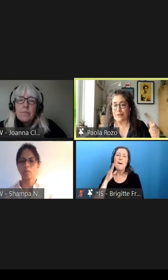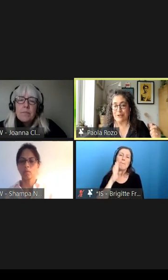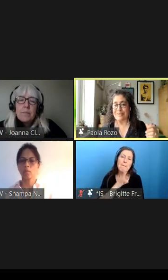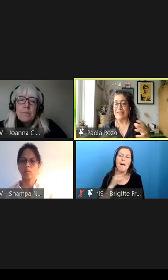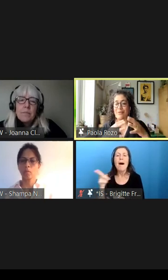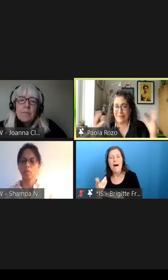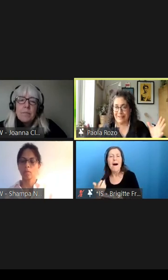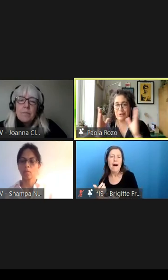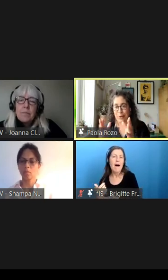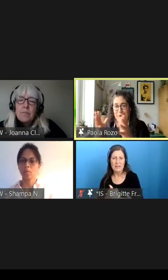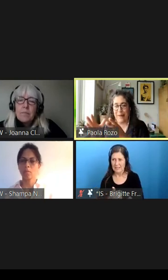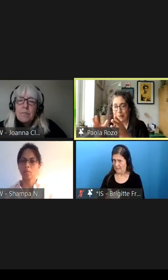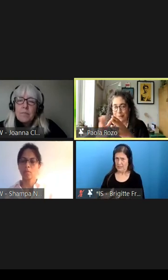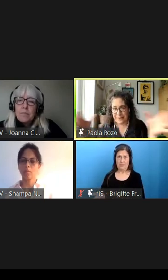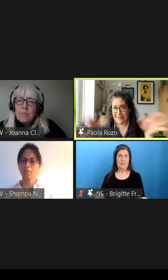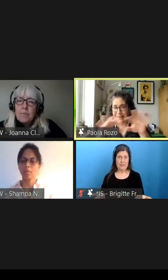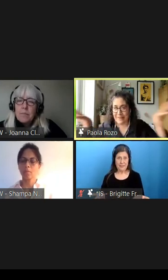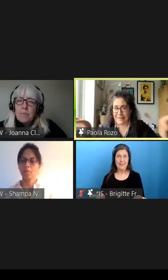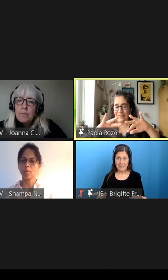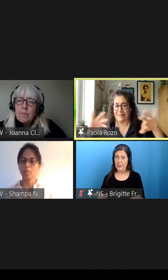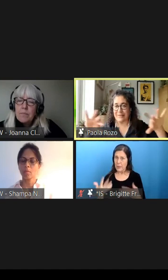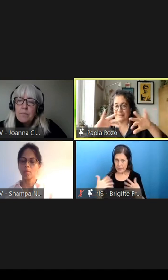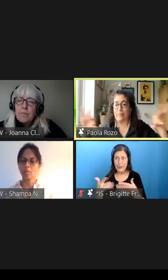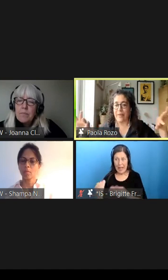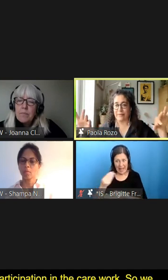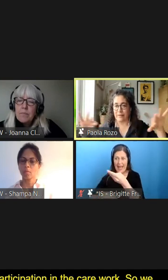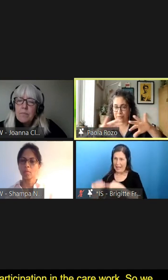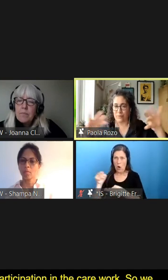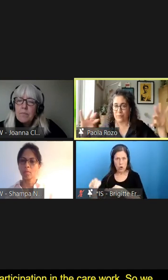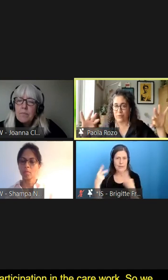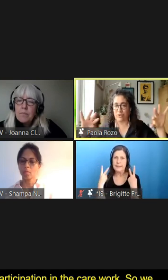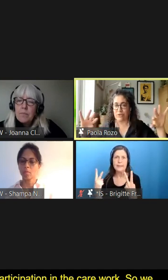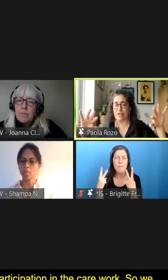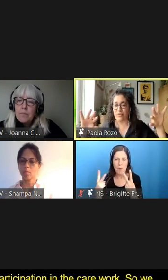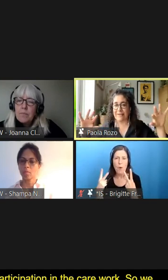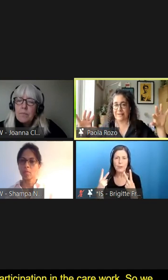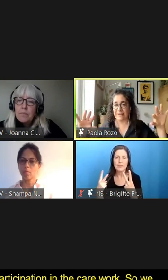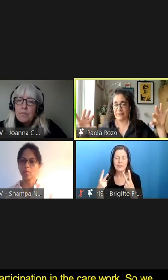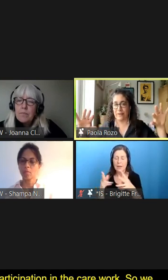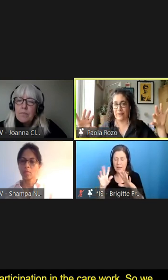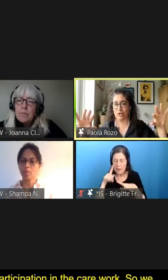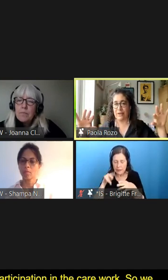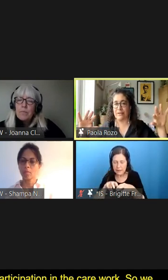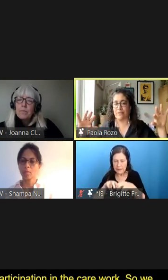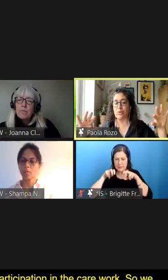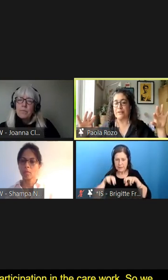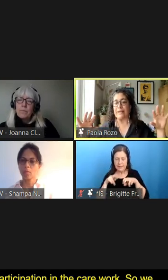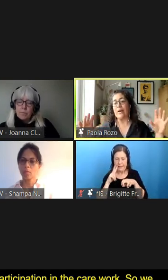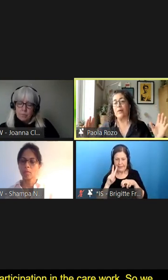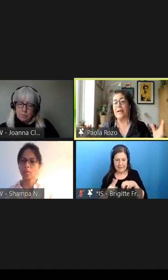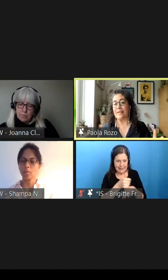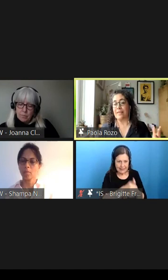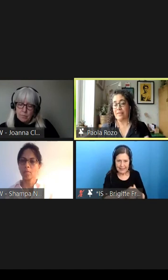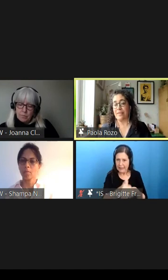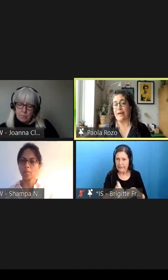So if we just really talk about the separated, we just address each individually,